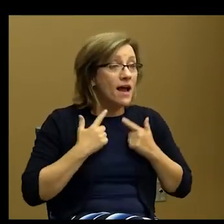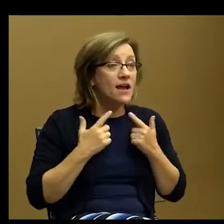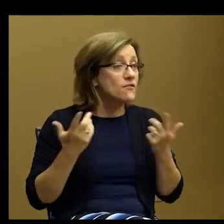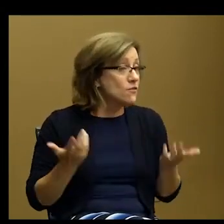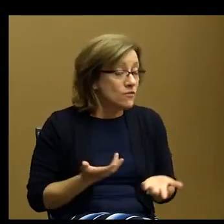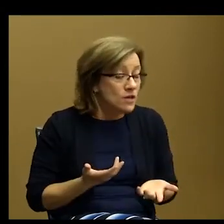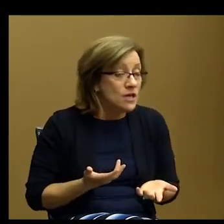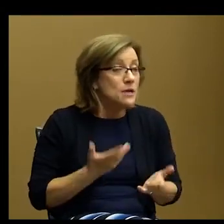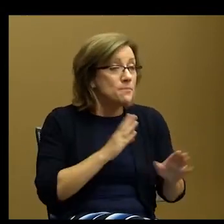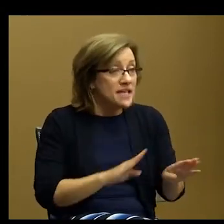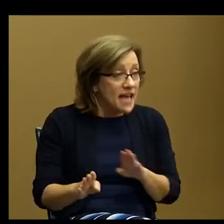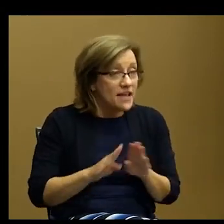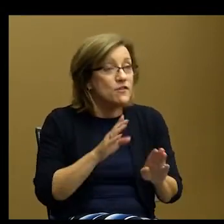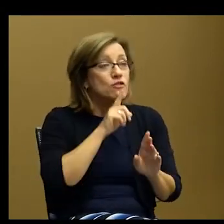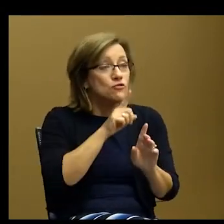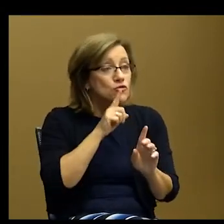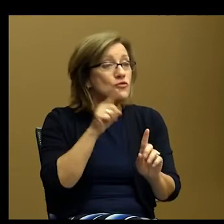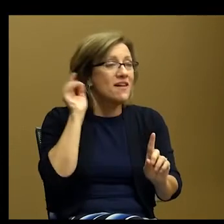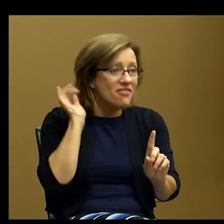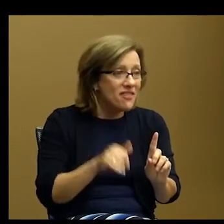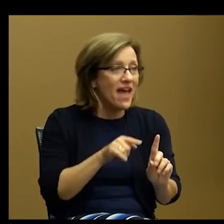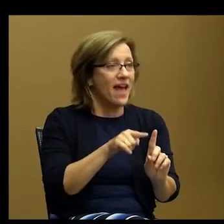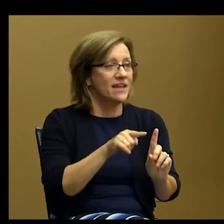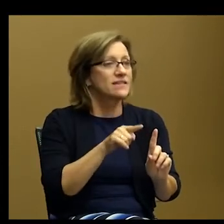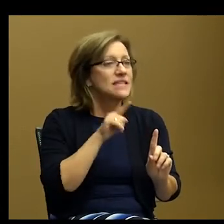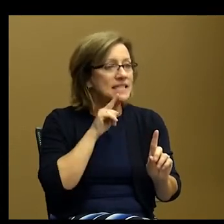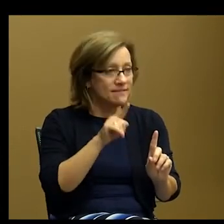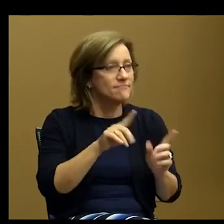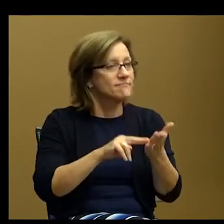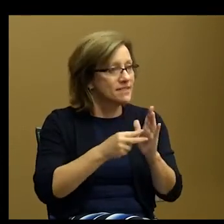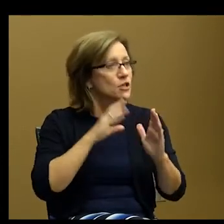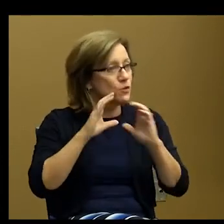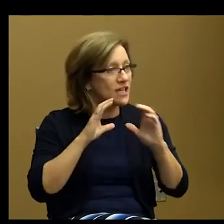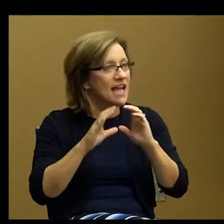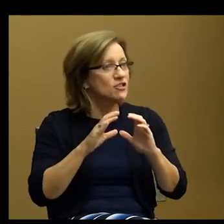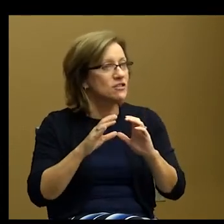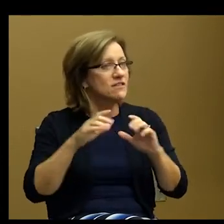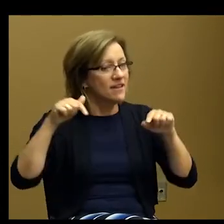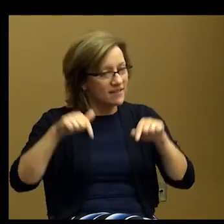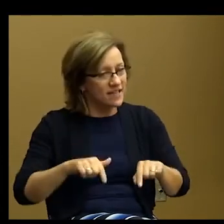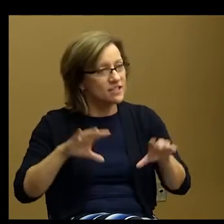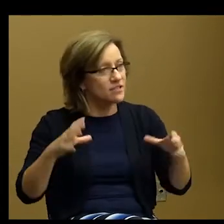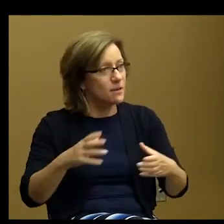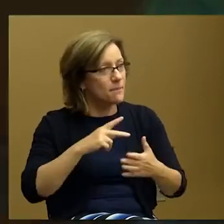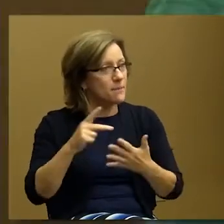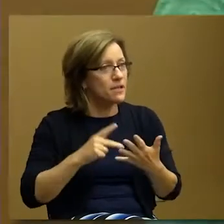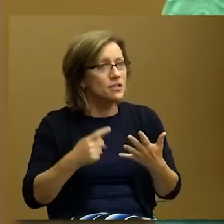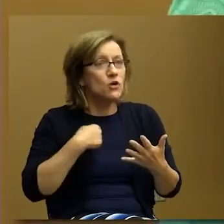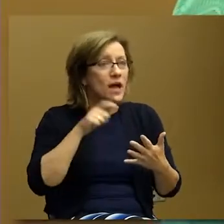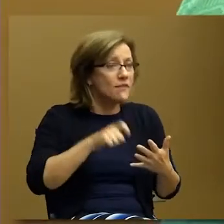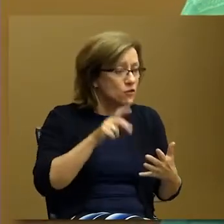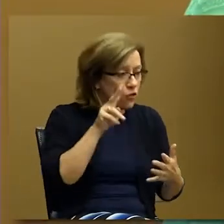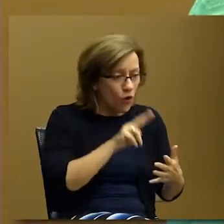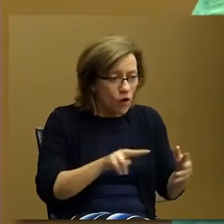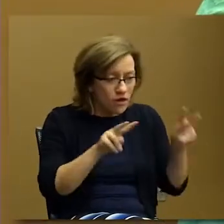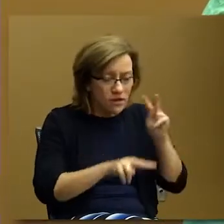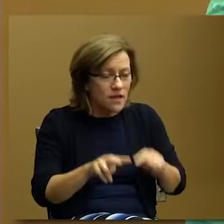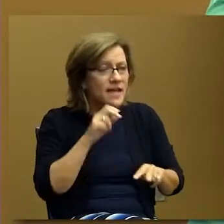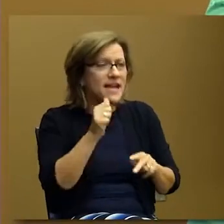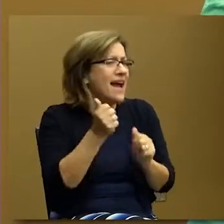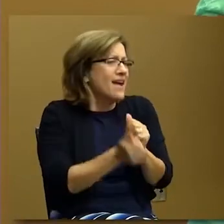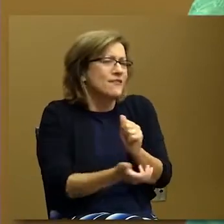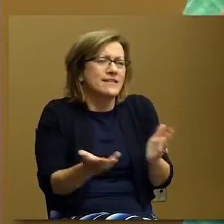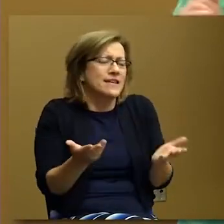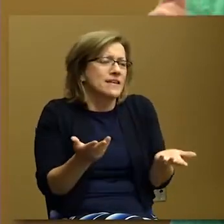And especially with this population, we have to look at that and say, not everything. I mean, sometimes your